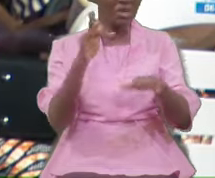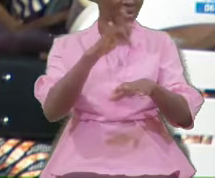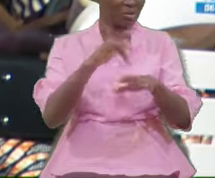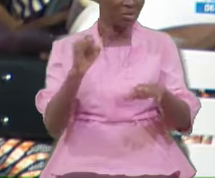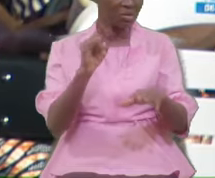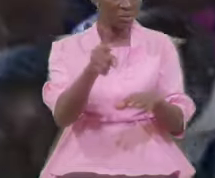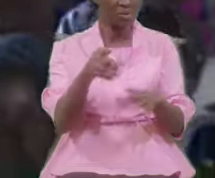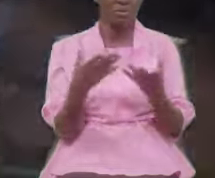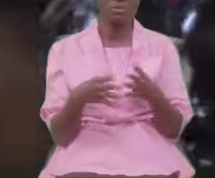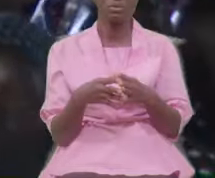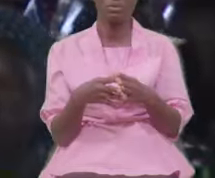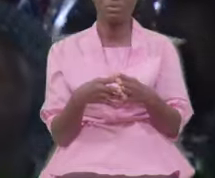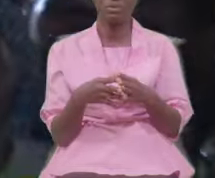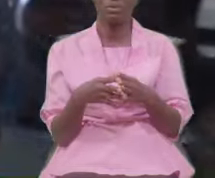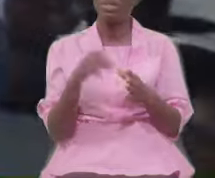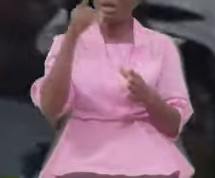to